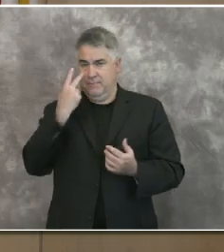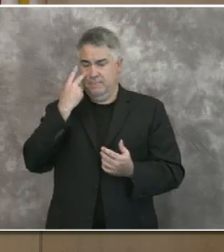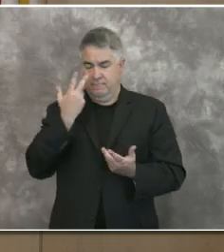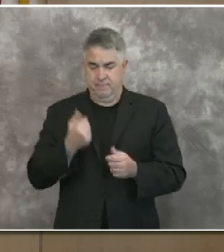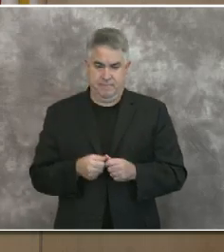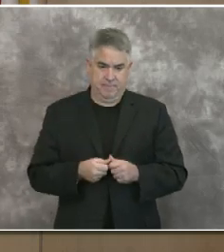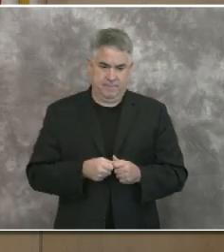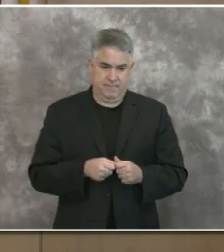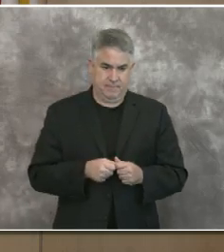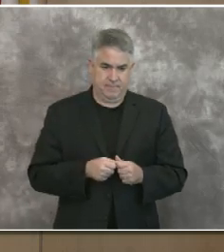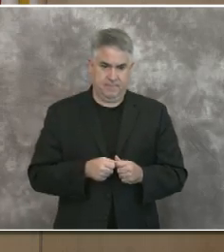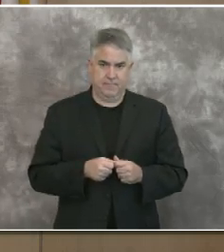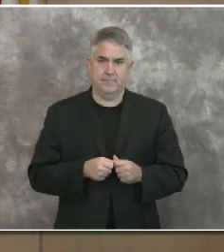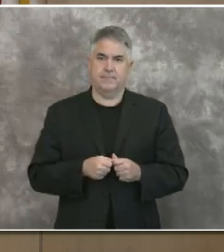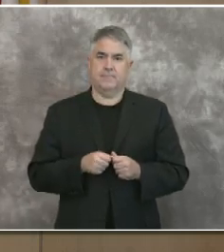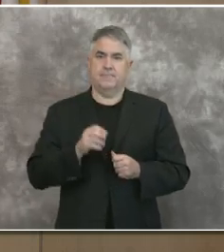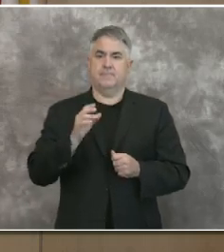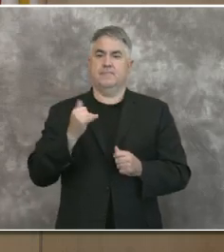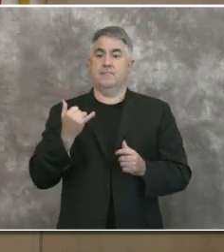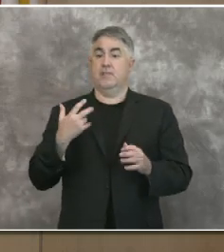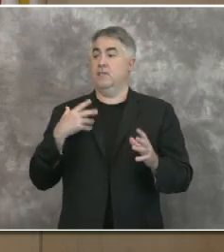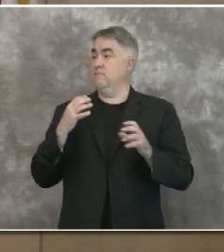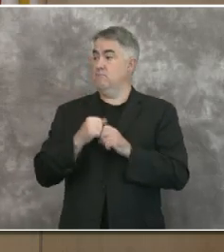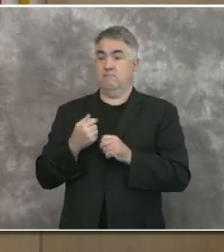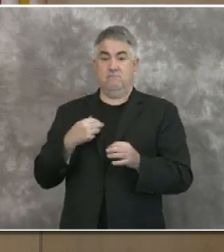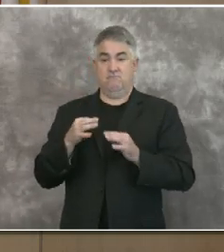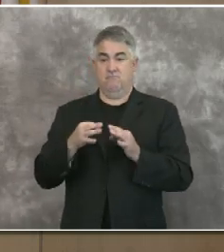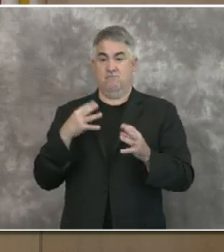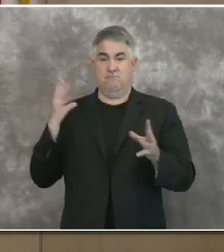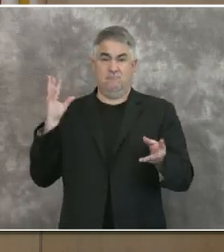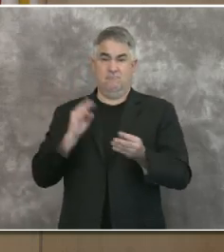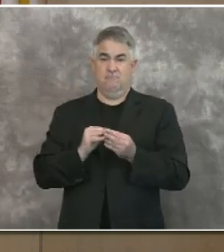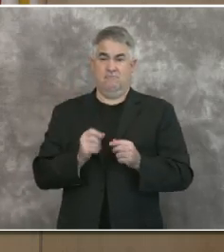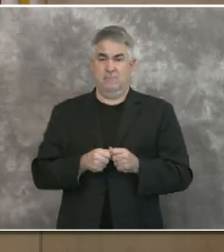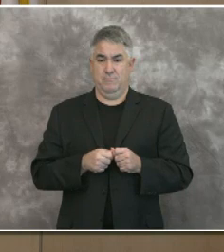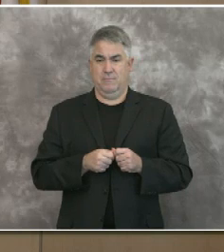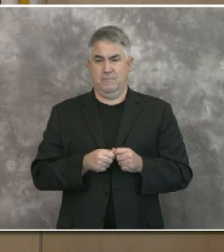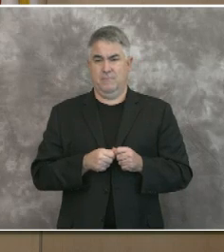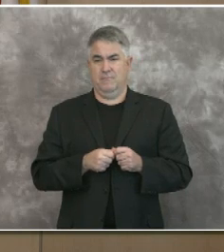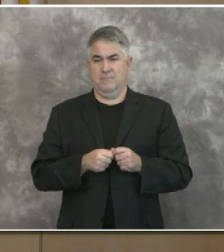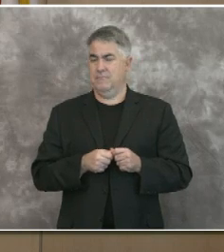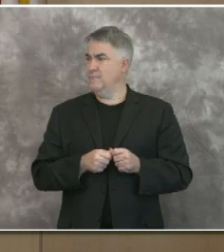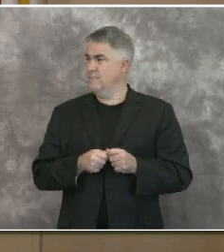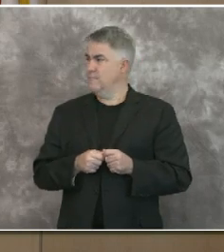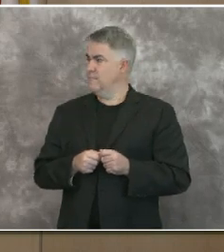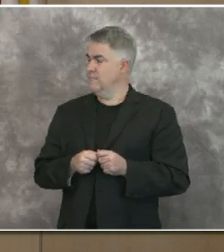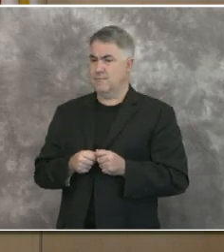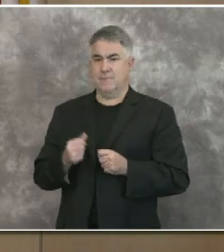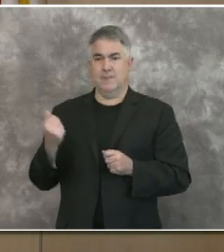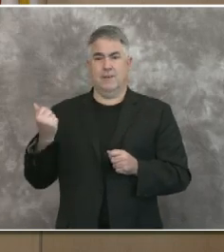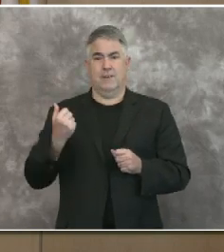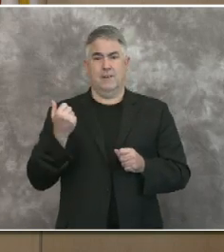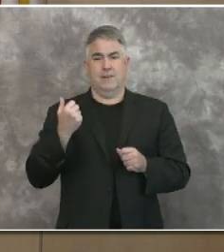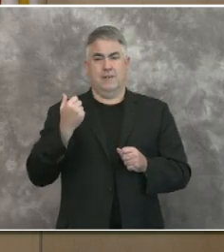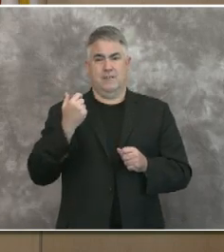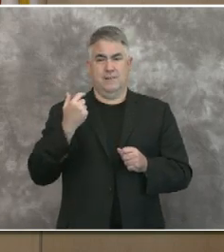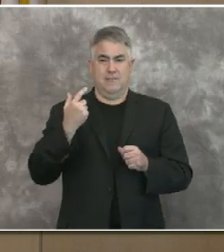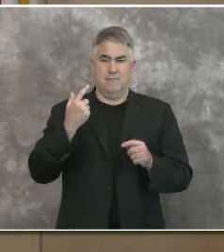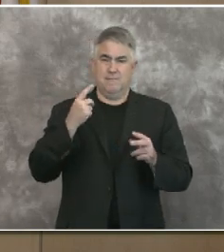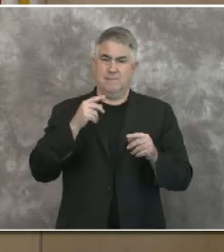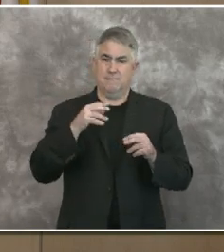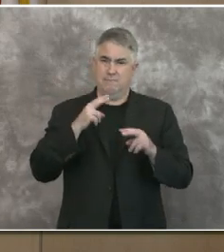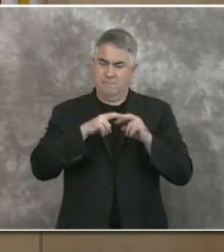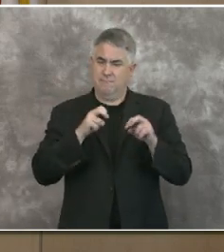So in closing, I would just like to spend a couple of minutes to review information about our